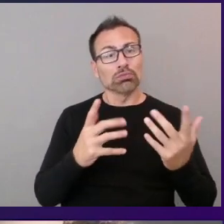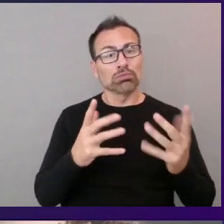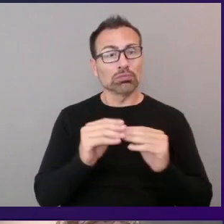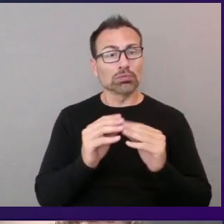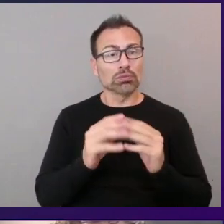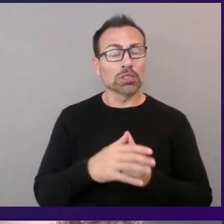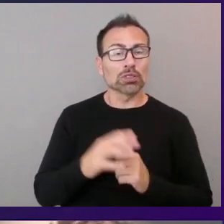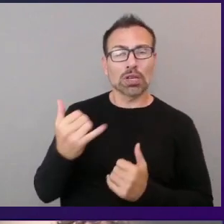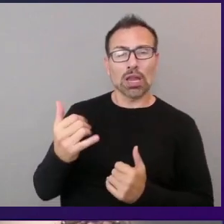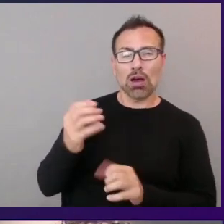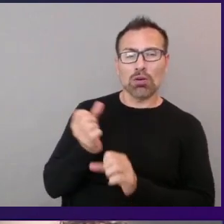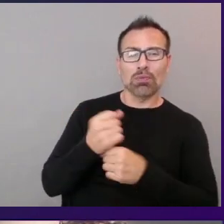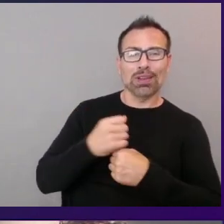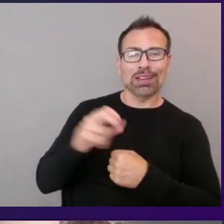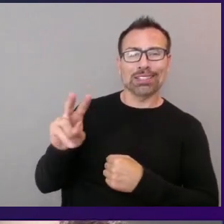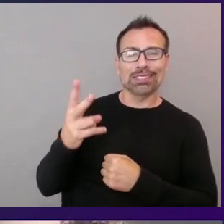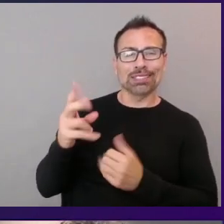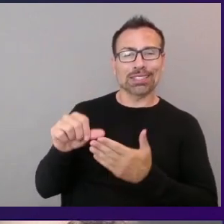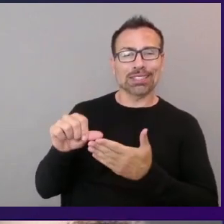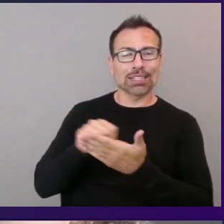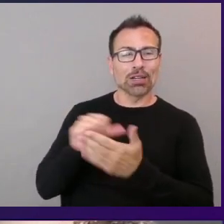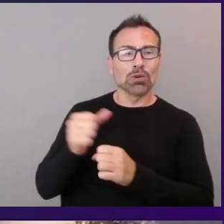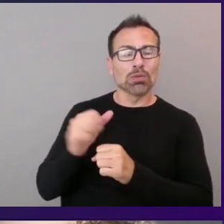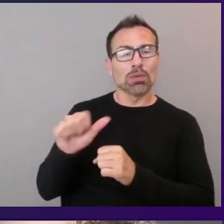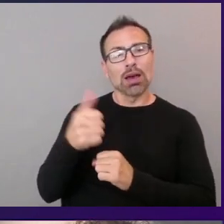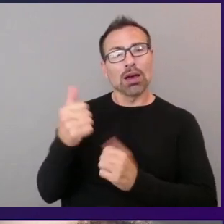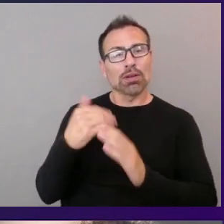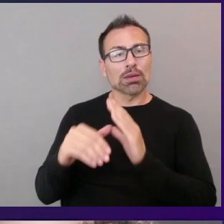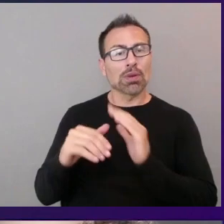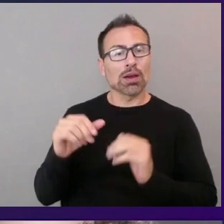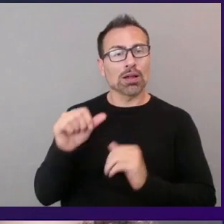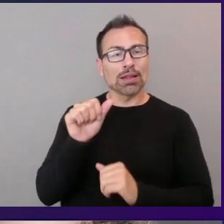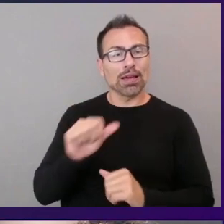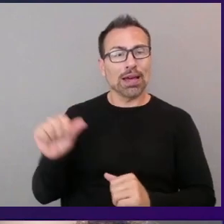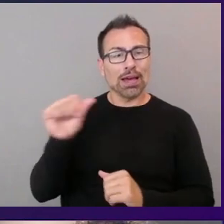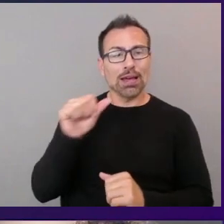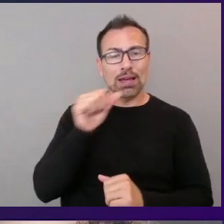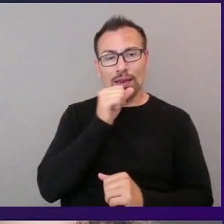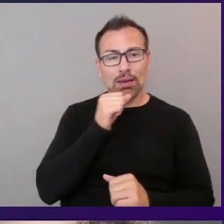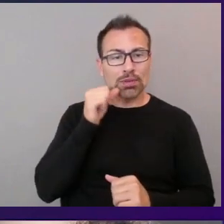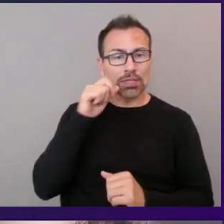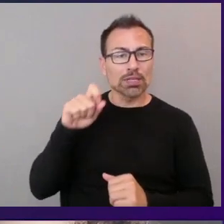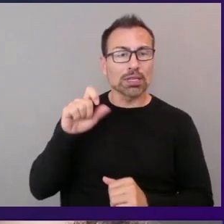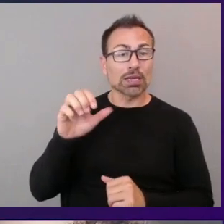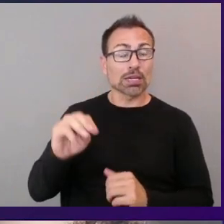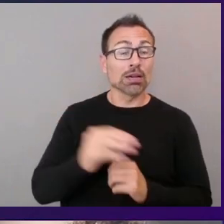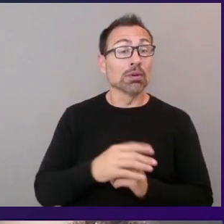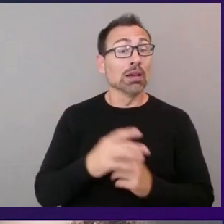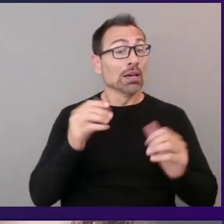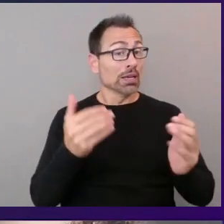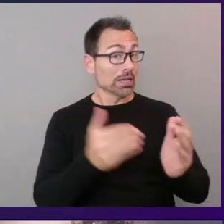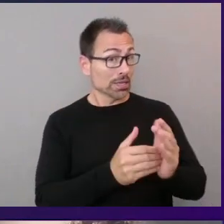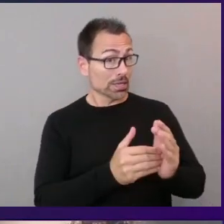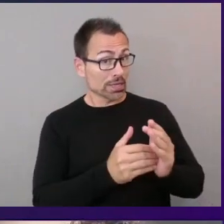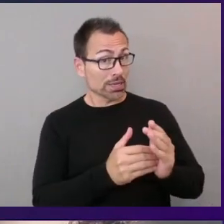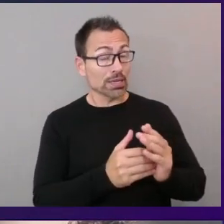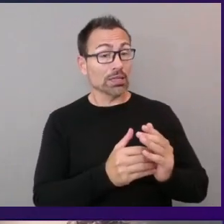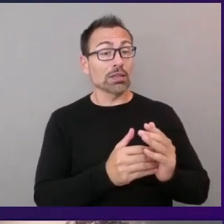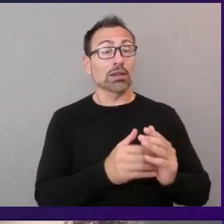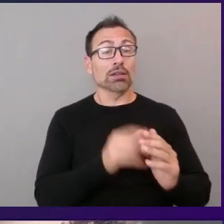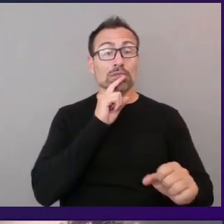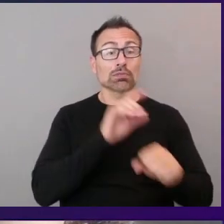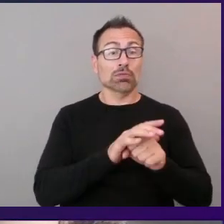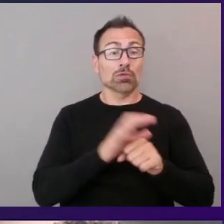other email at amazon.com. Again, we must insert the confirmation code provided by Amplify. And